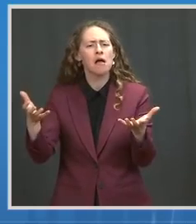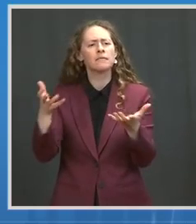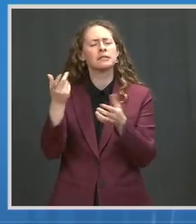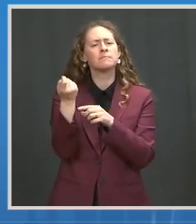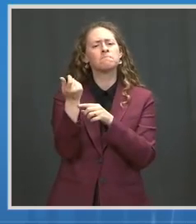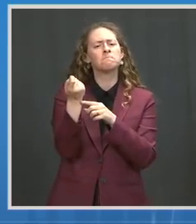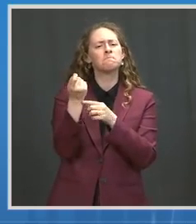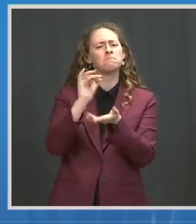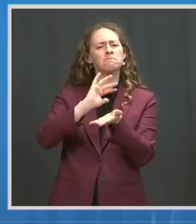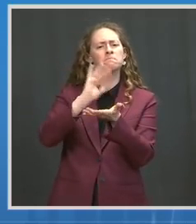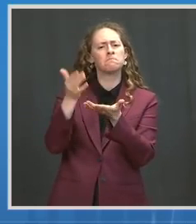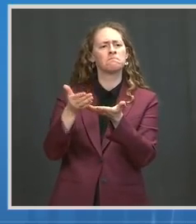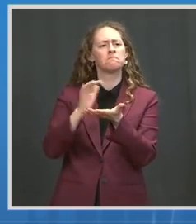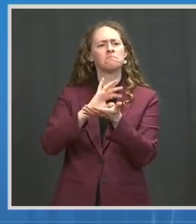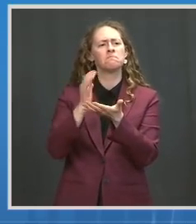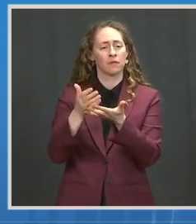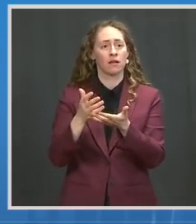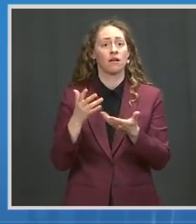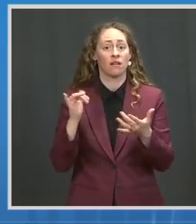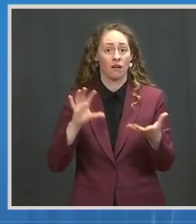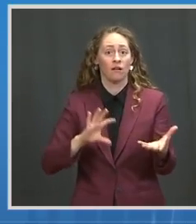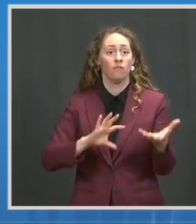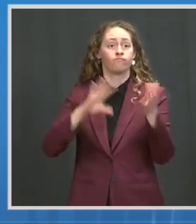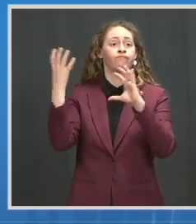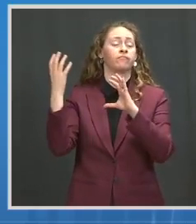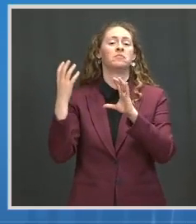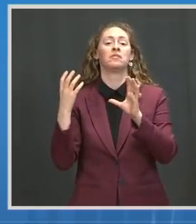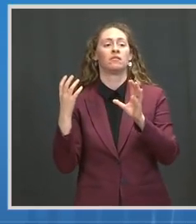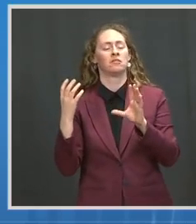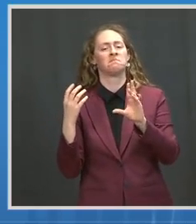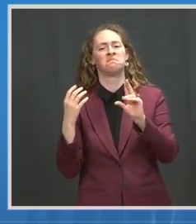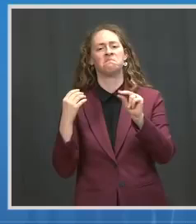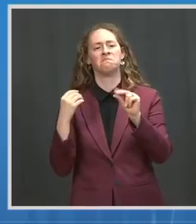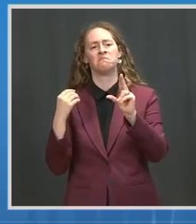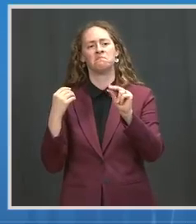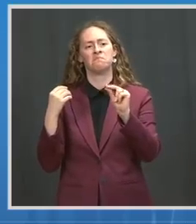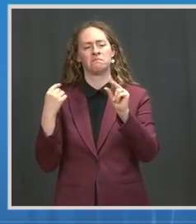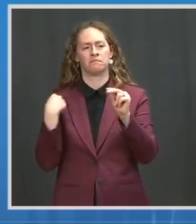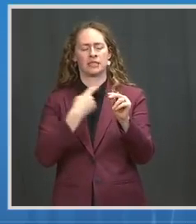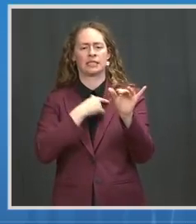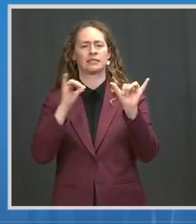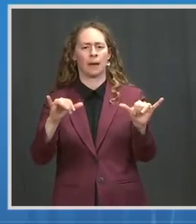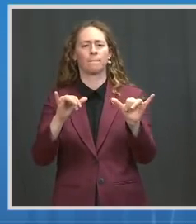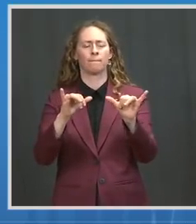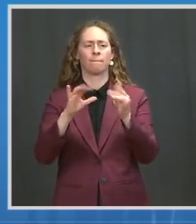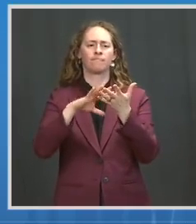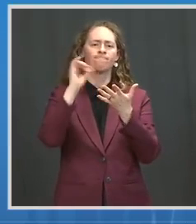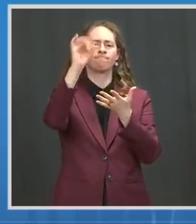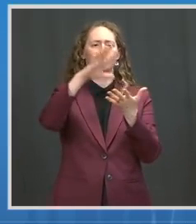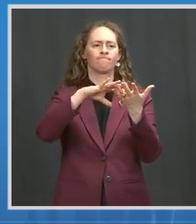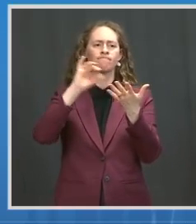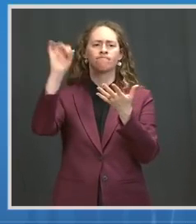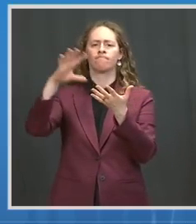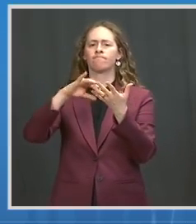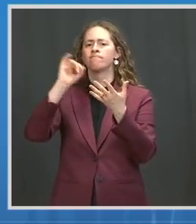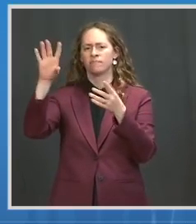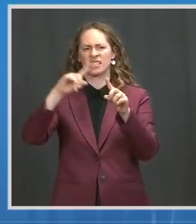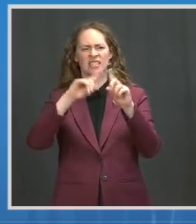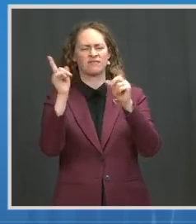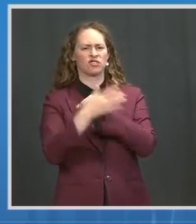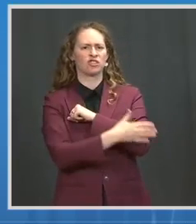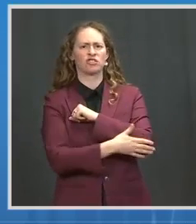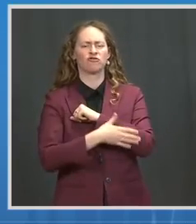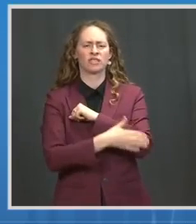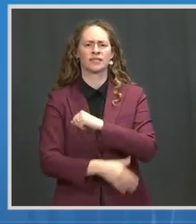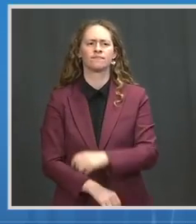have any significant bearing on our ability to commit to distribute vaccines globally. We are going to be distributing, as the